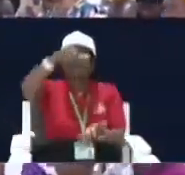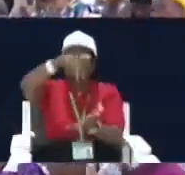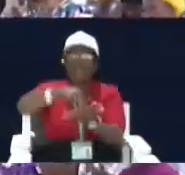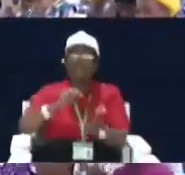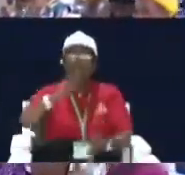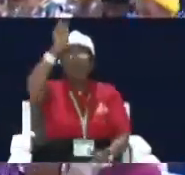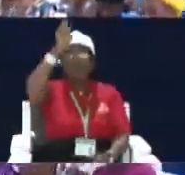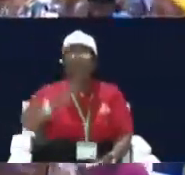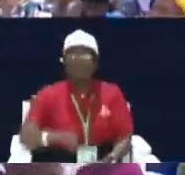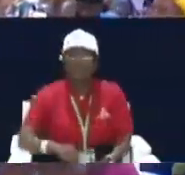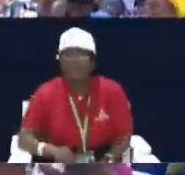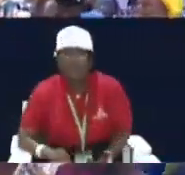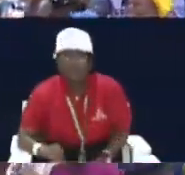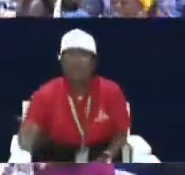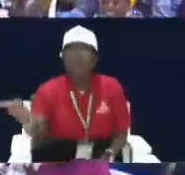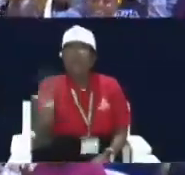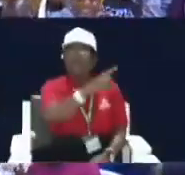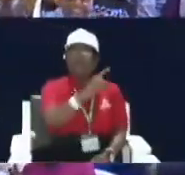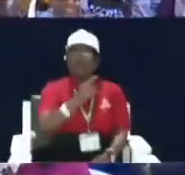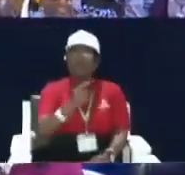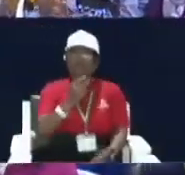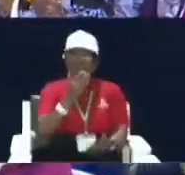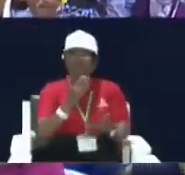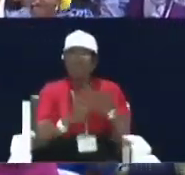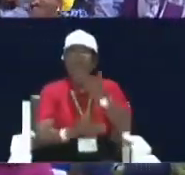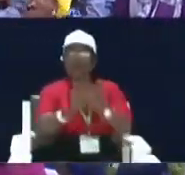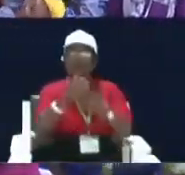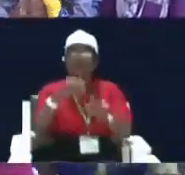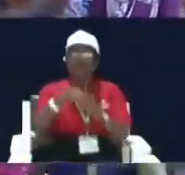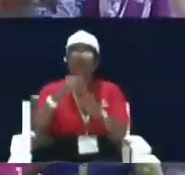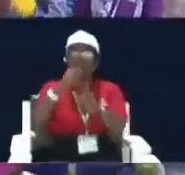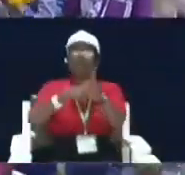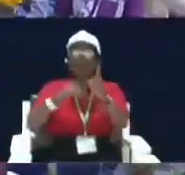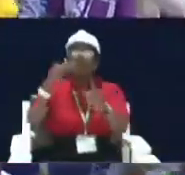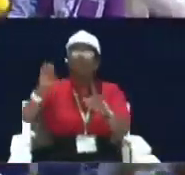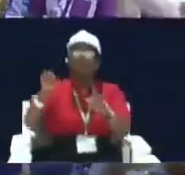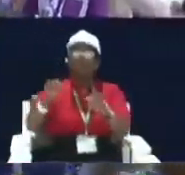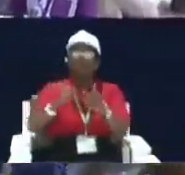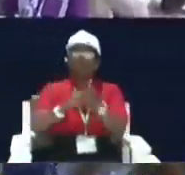If you are born in the month of September, let me hear you shout hallelujah.